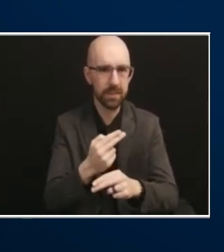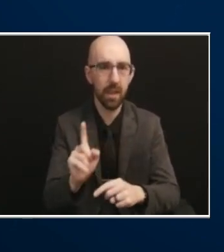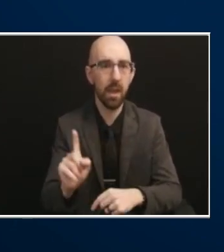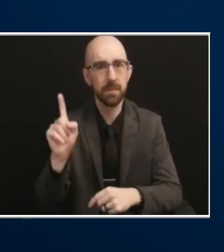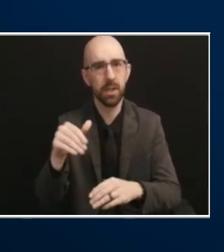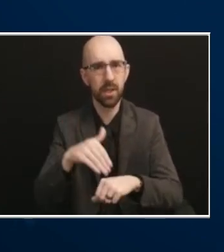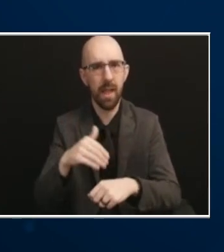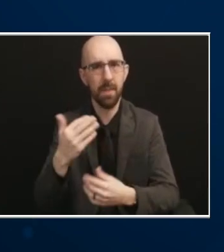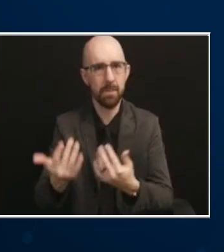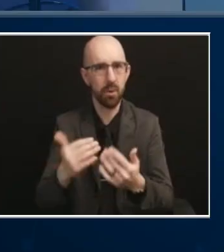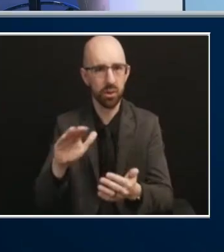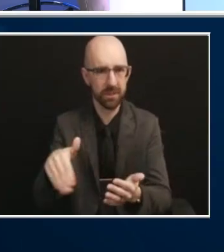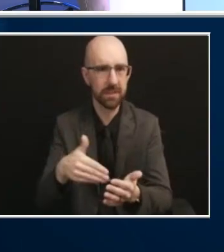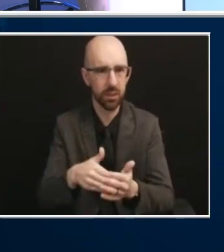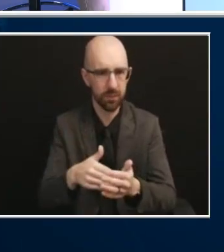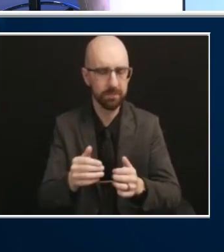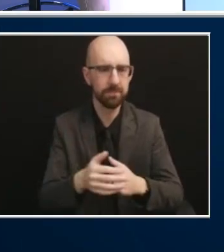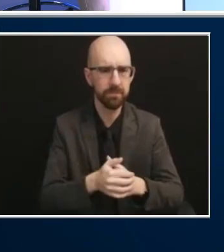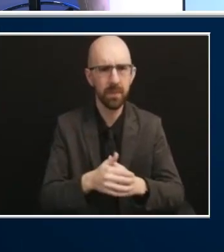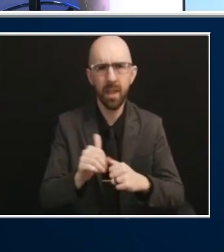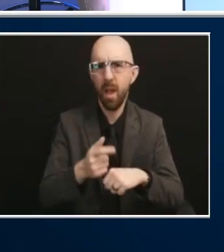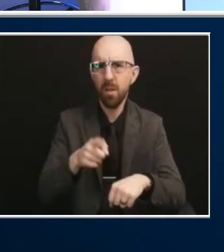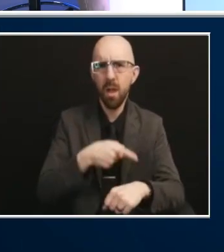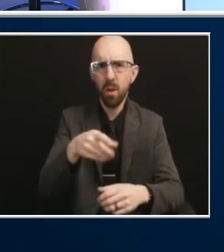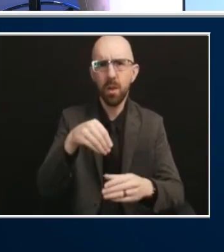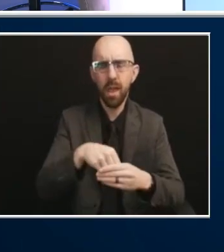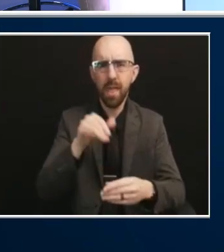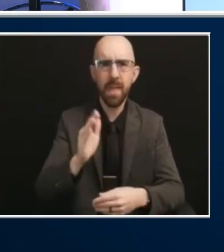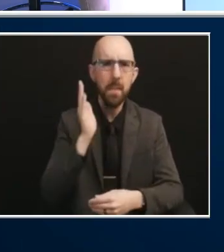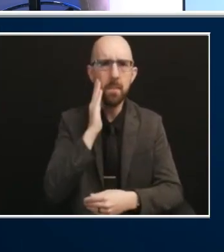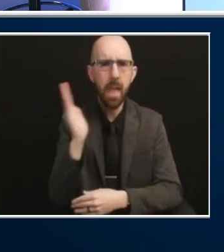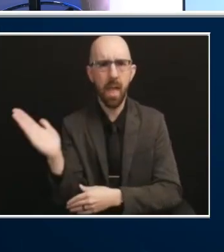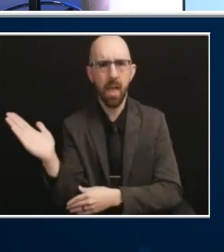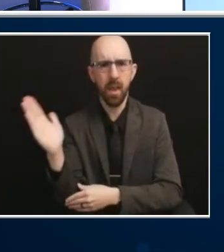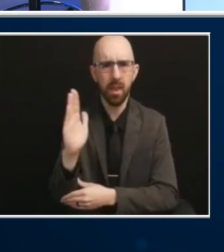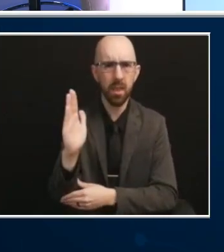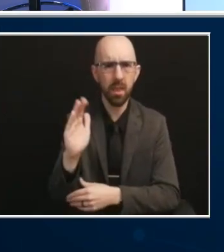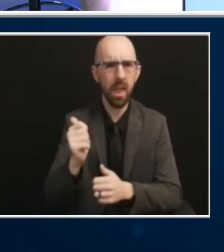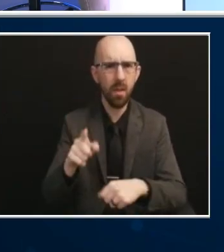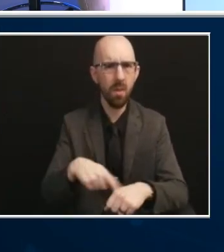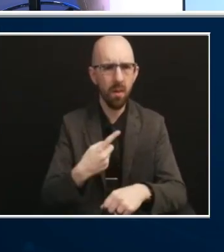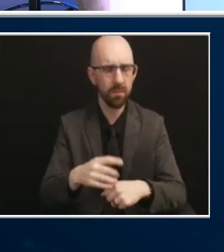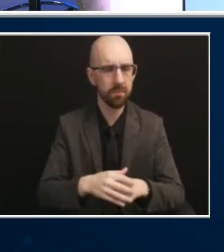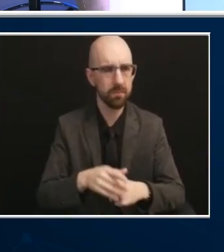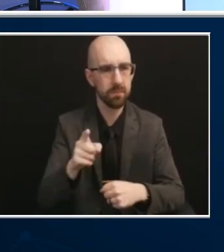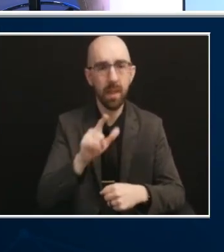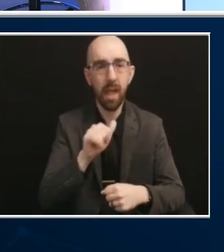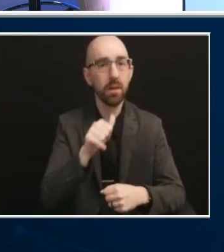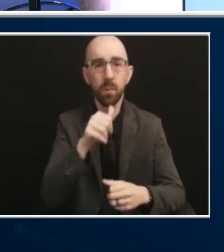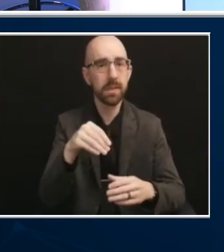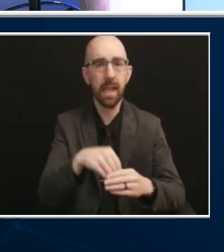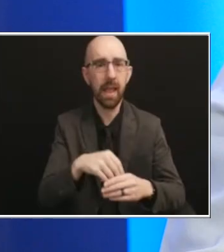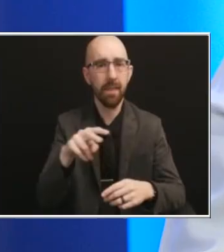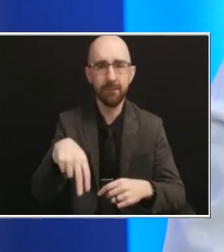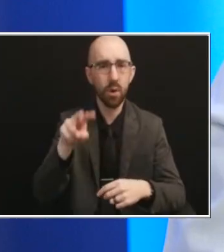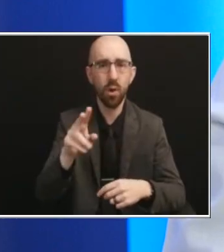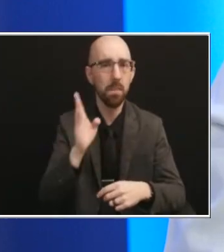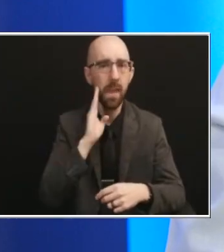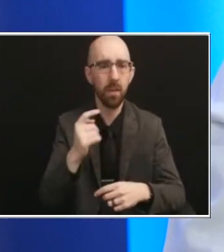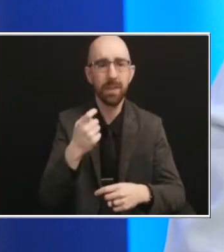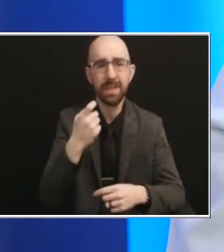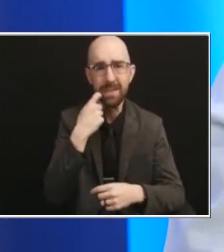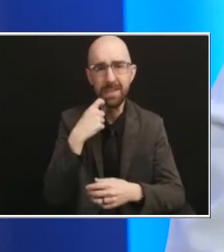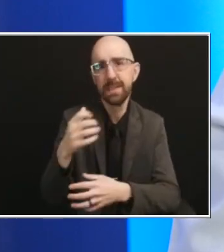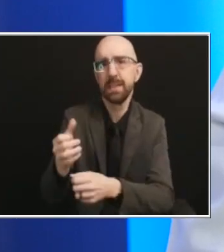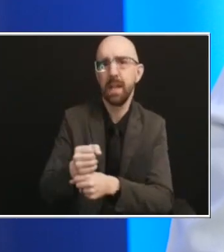how long were you in the vertical bed? Ezra actually wasn't in the vertical bed. We just recently got that. We used